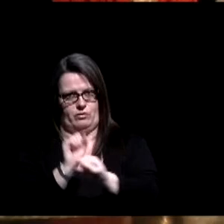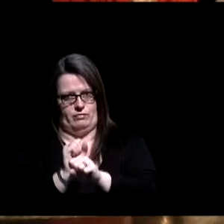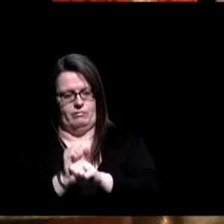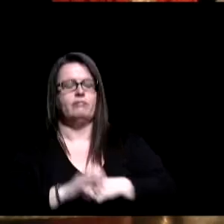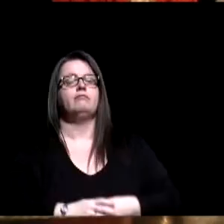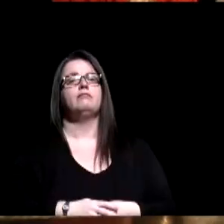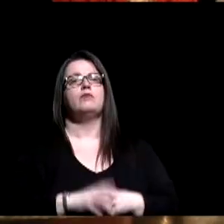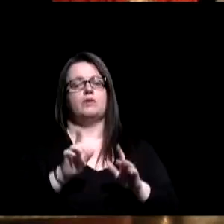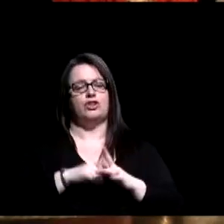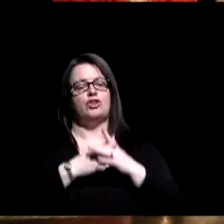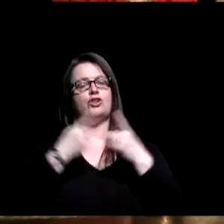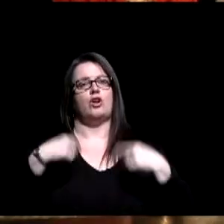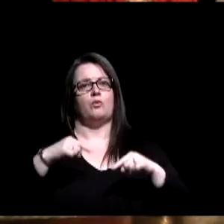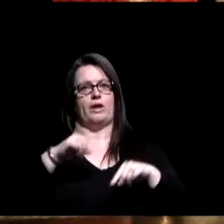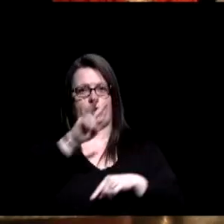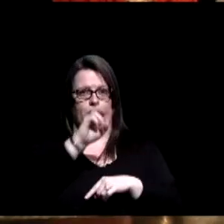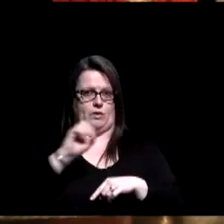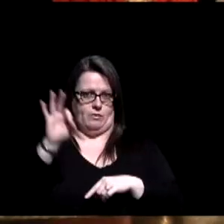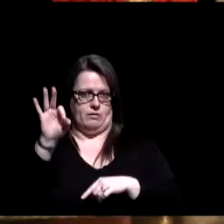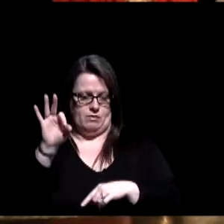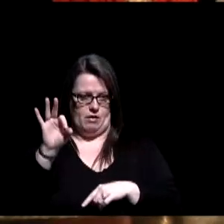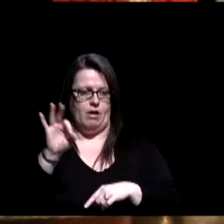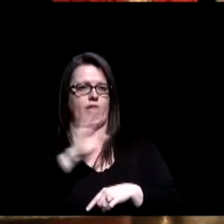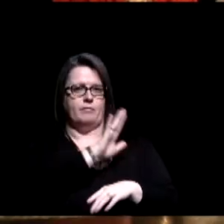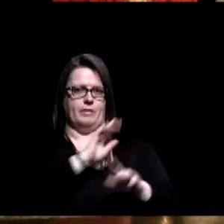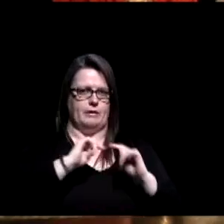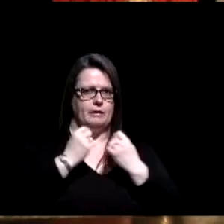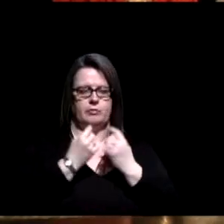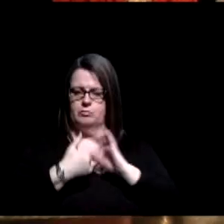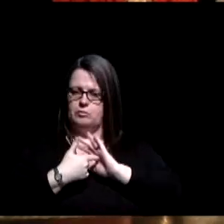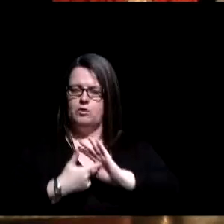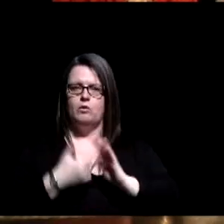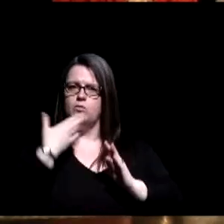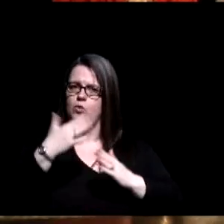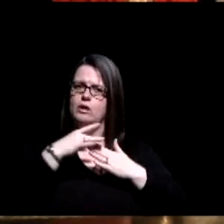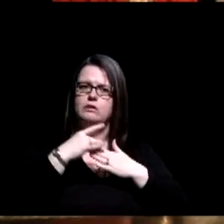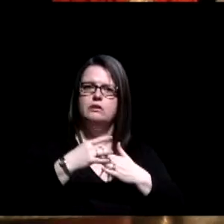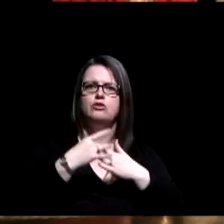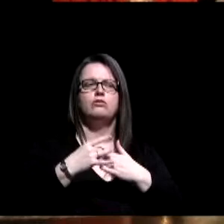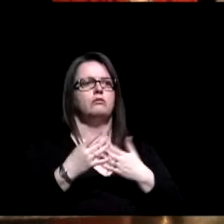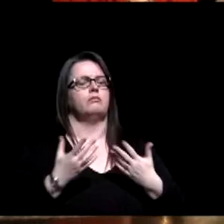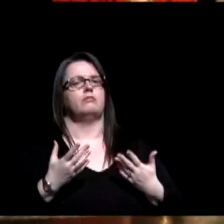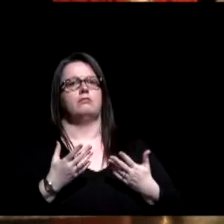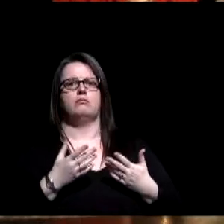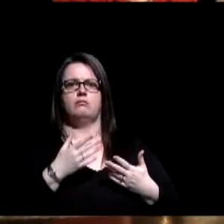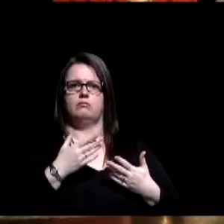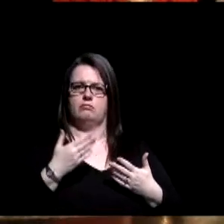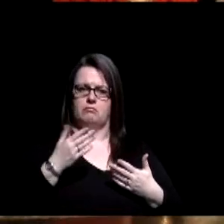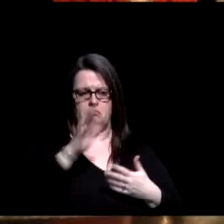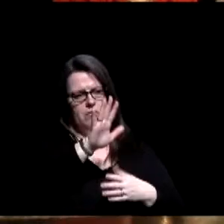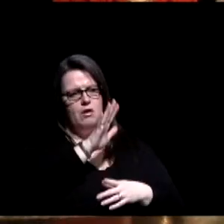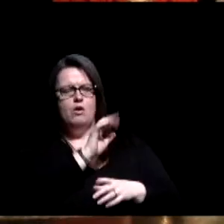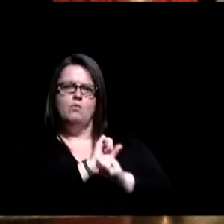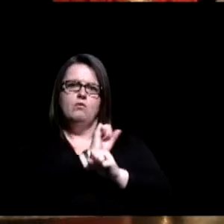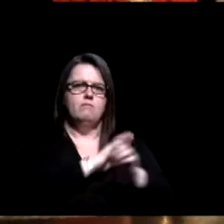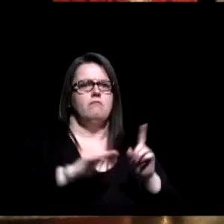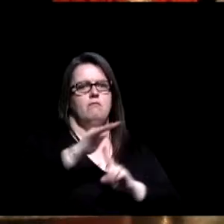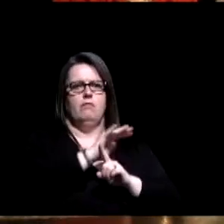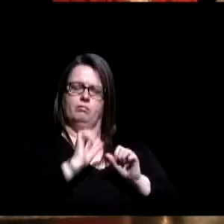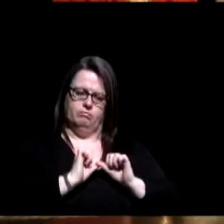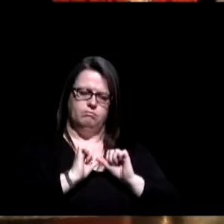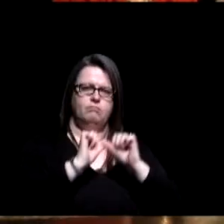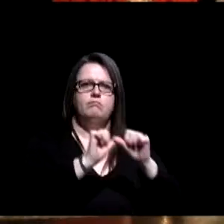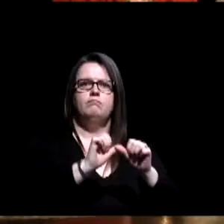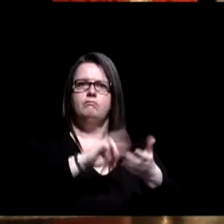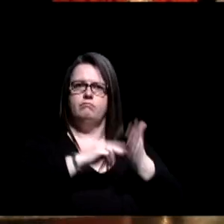in 2009, the team demonstrated leadership and maintained a working environment where decisions met